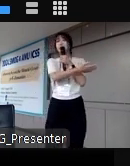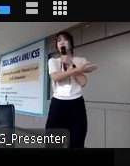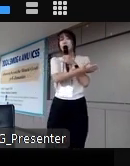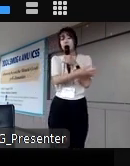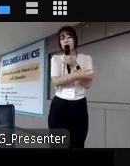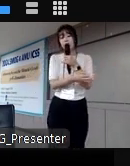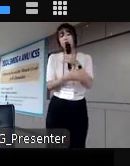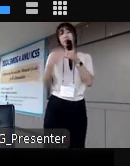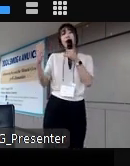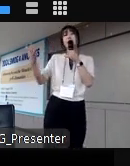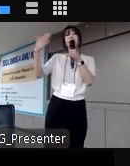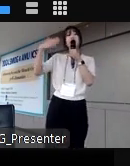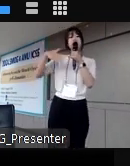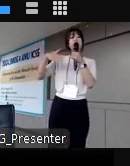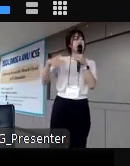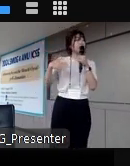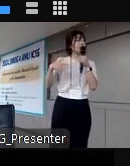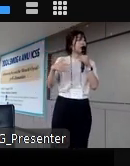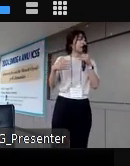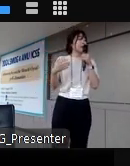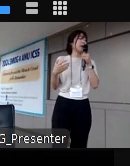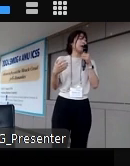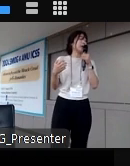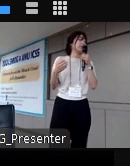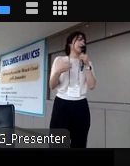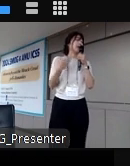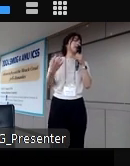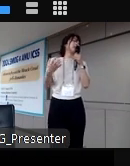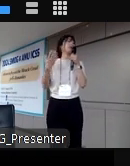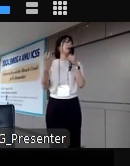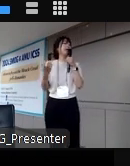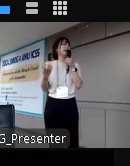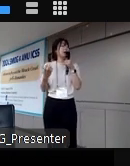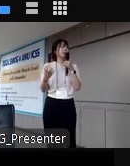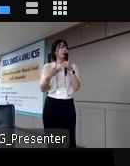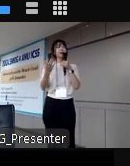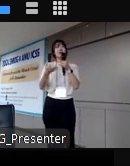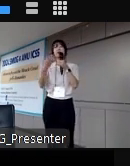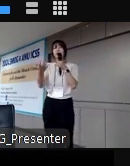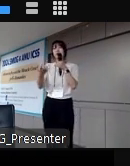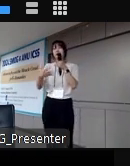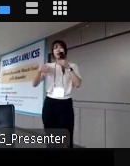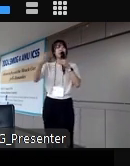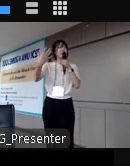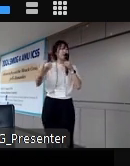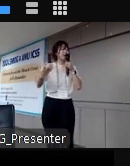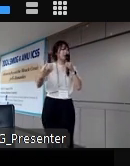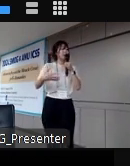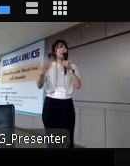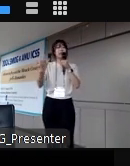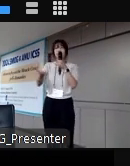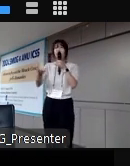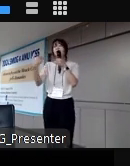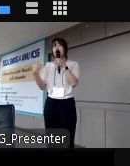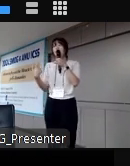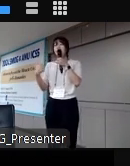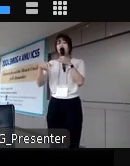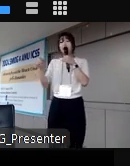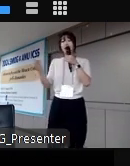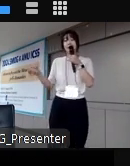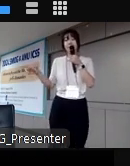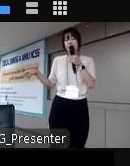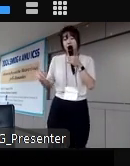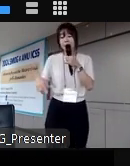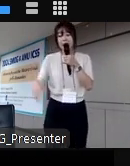spoken languages too, just at a lesser degree, because for us, the main modality of our communication is oral rather